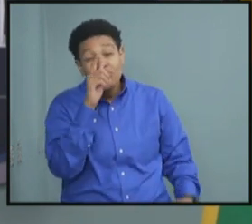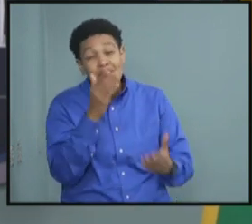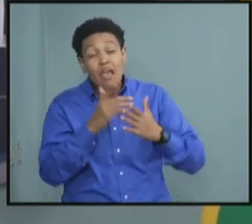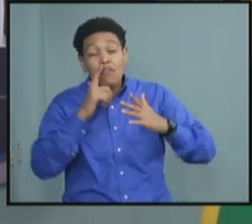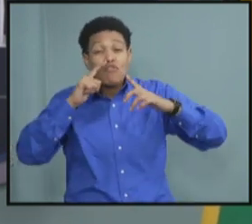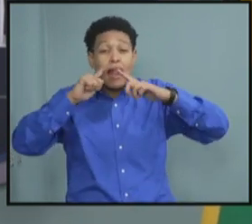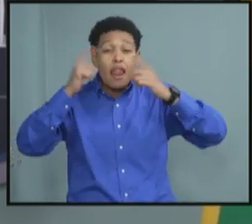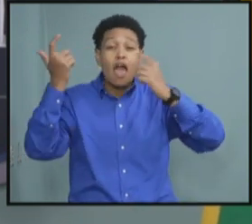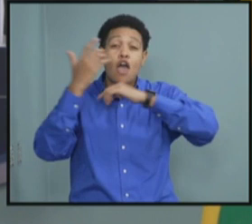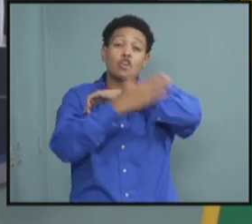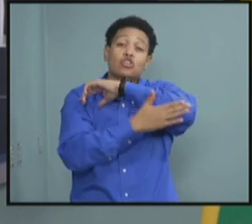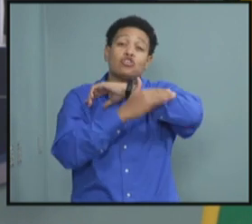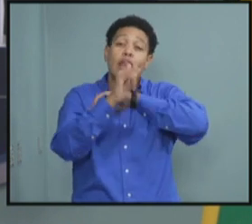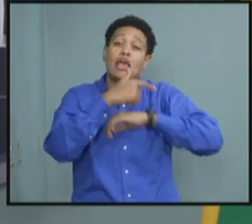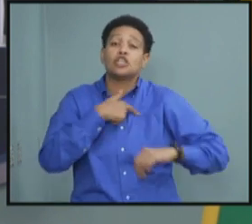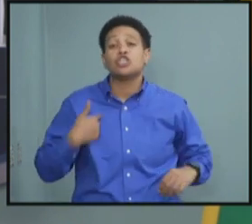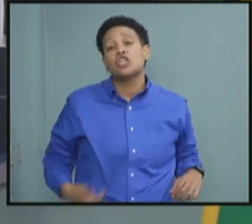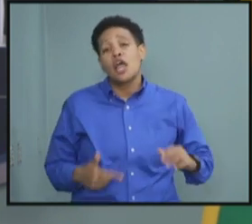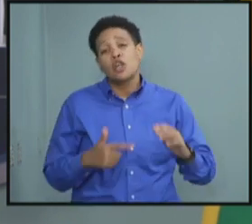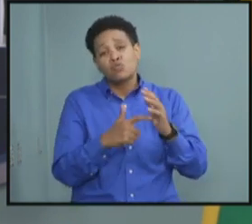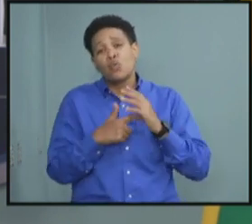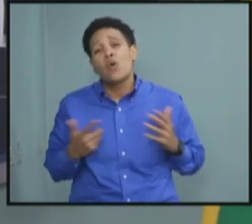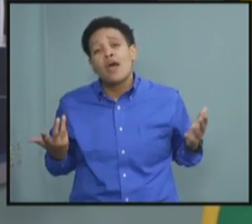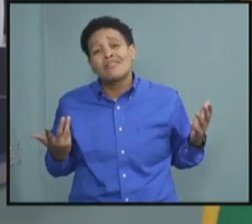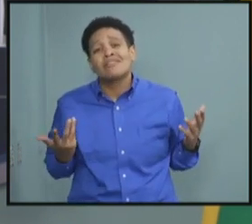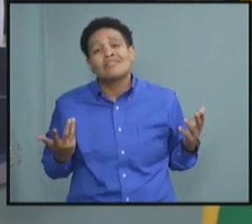large countries like China requires that.